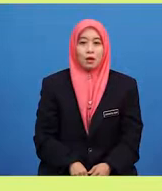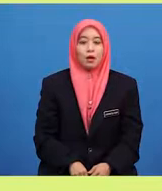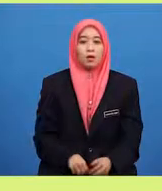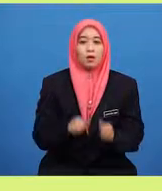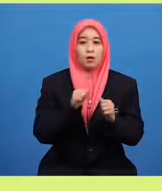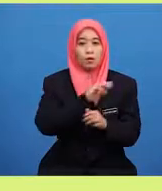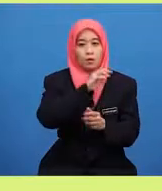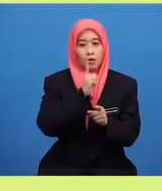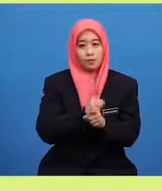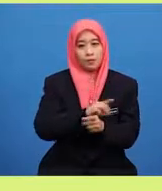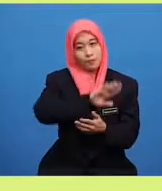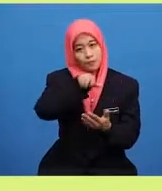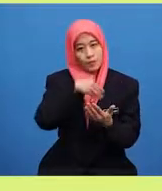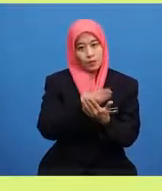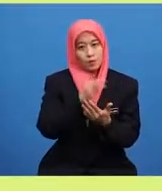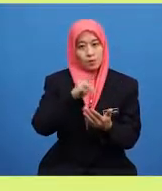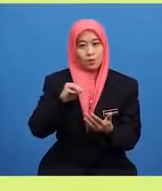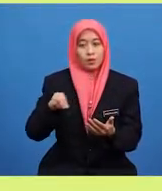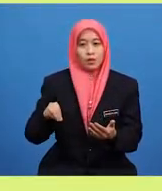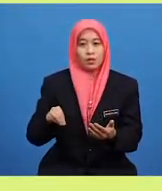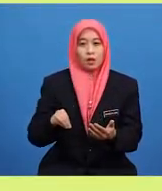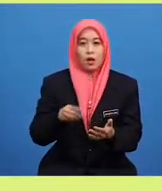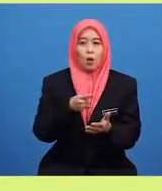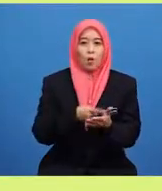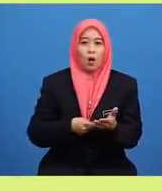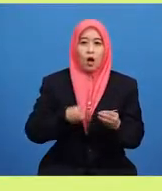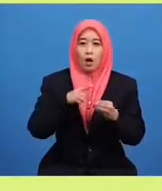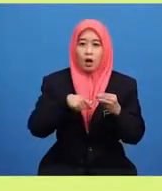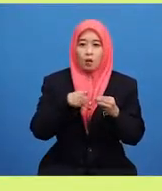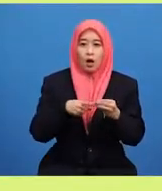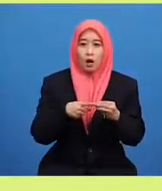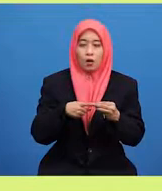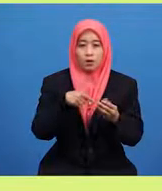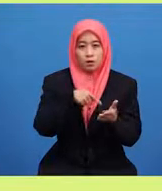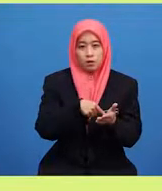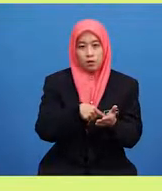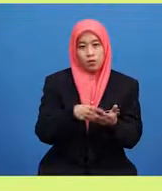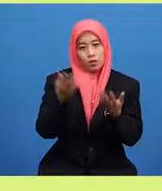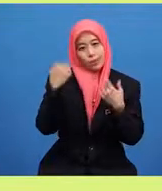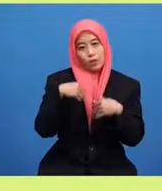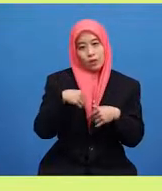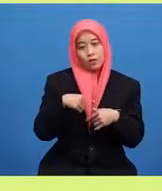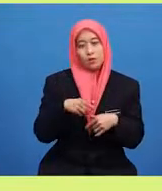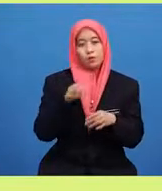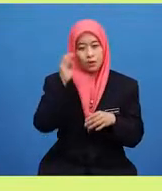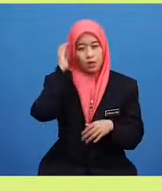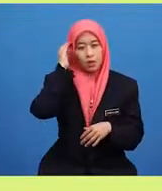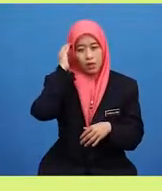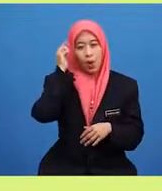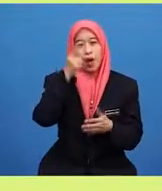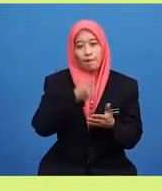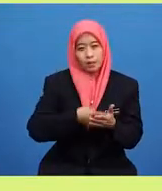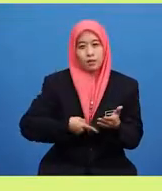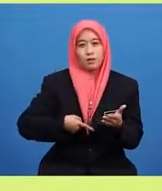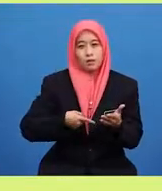All right, boys and girls. What about this one? Come on, you definitely know this